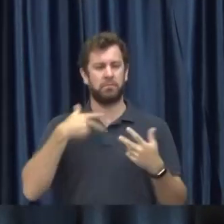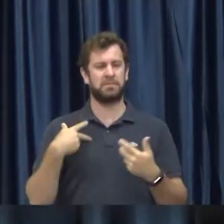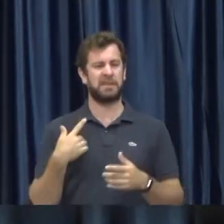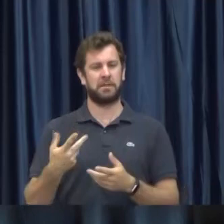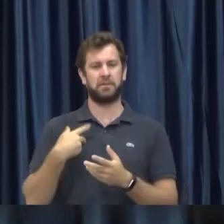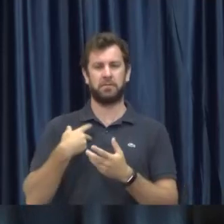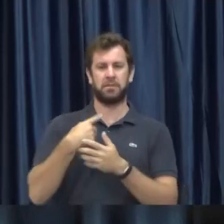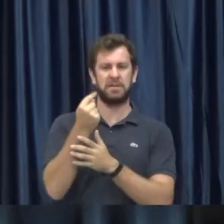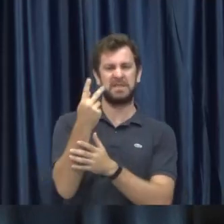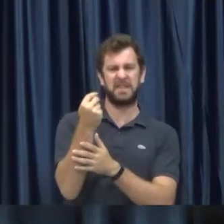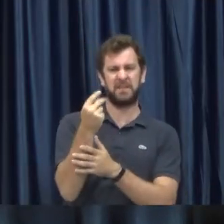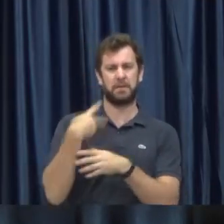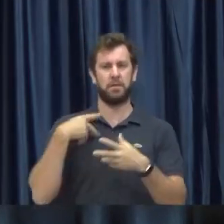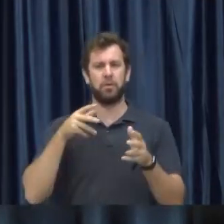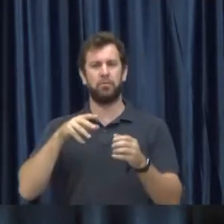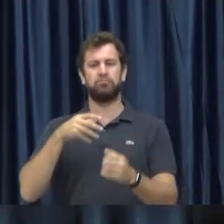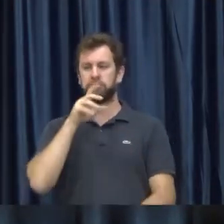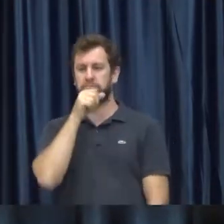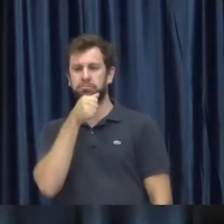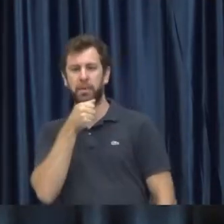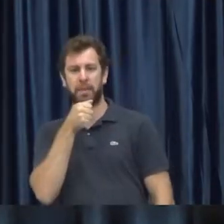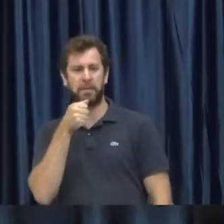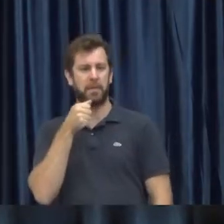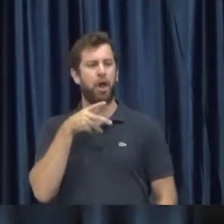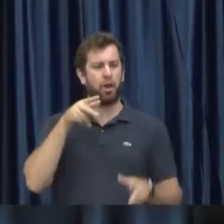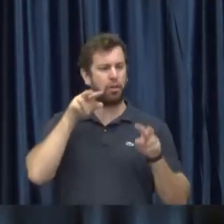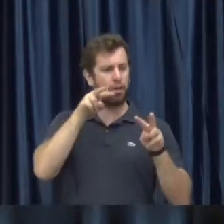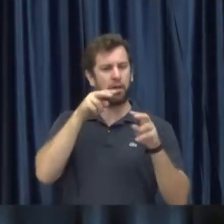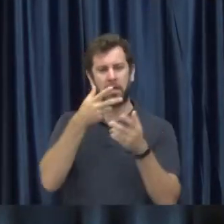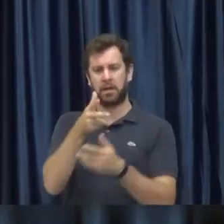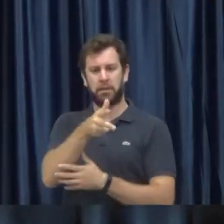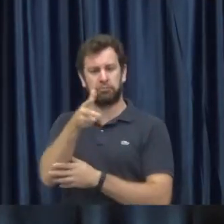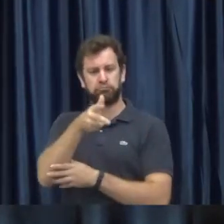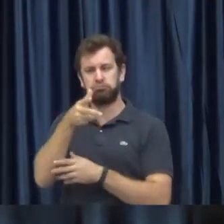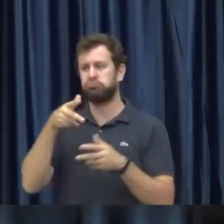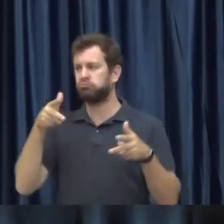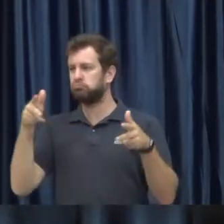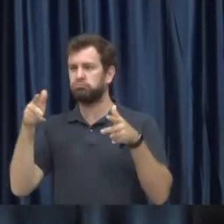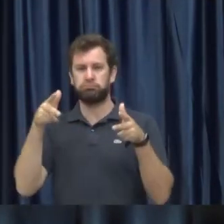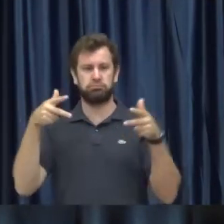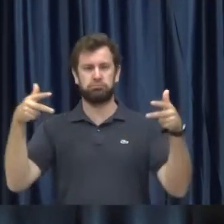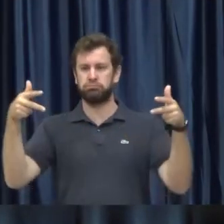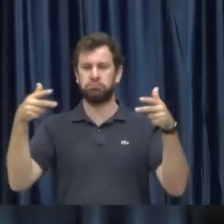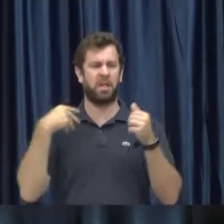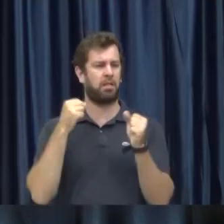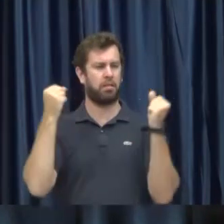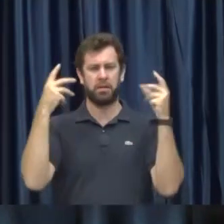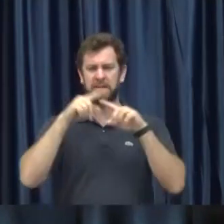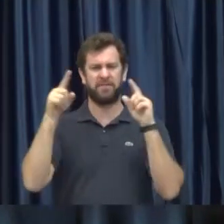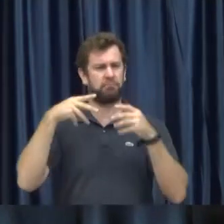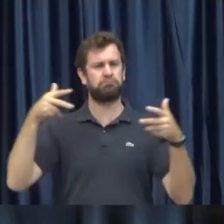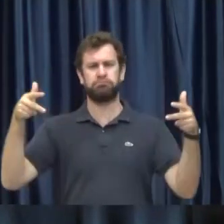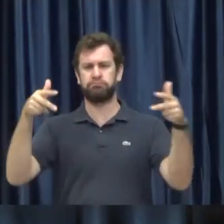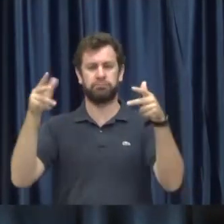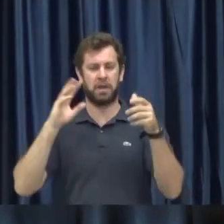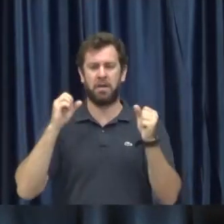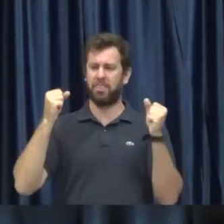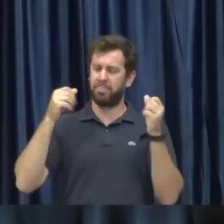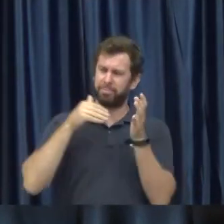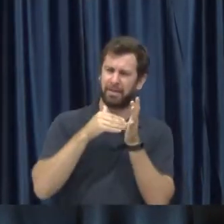at Mecca. And there were thousands of pilgrims surrounding the Kaaba, doing all types of